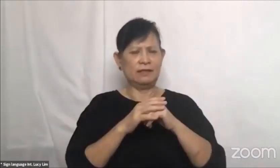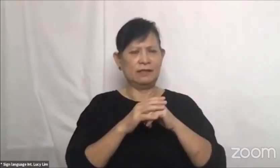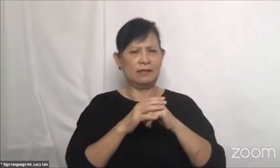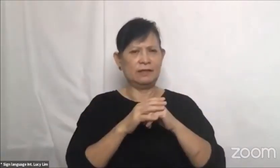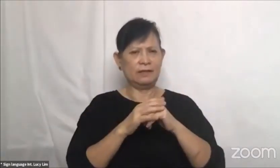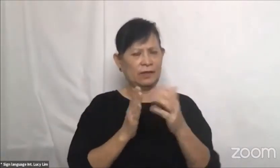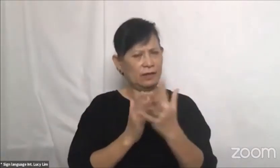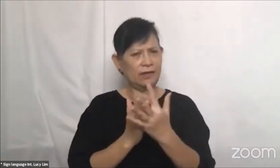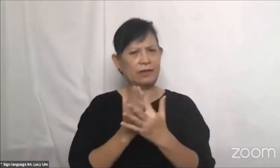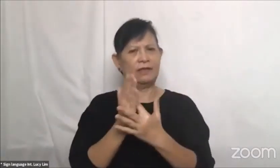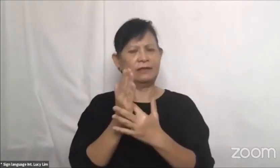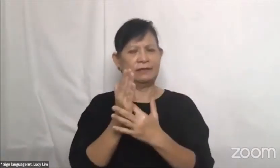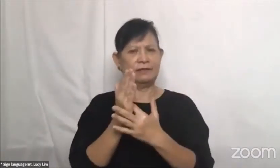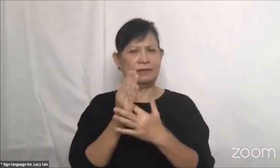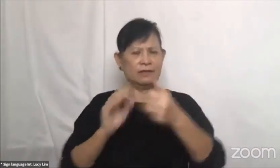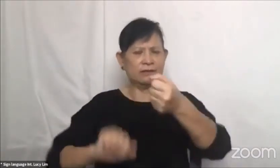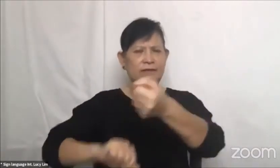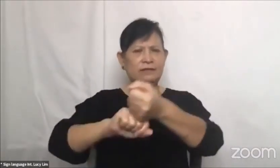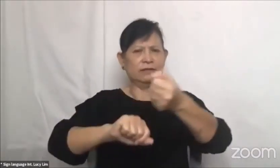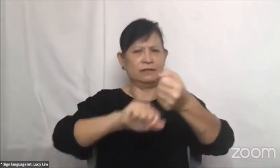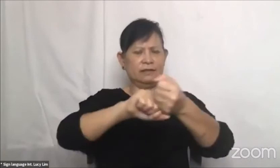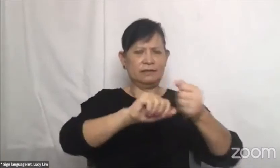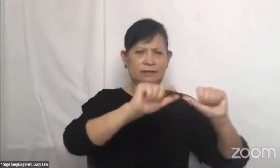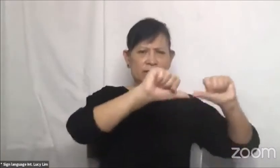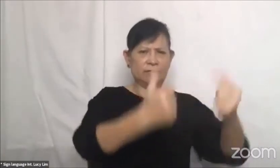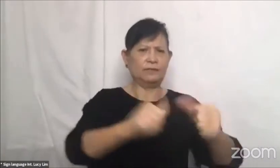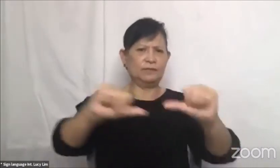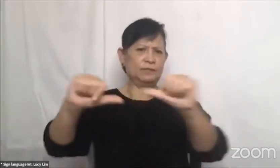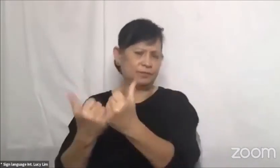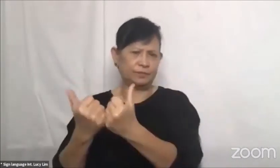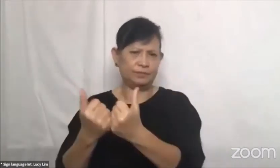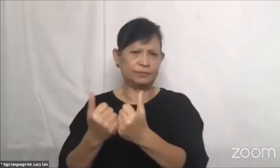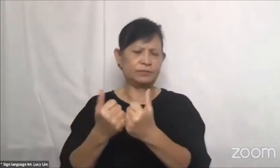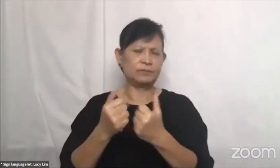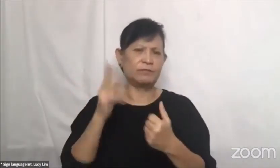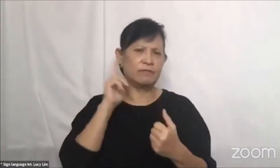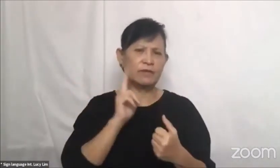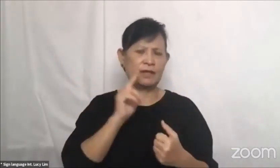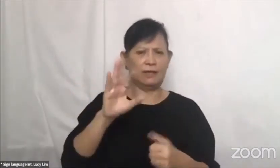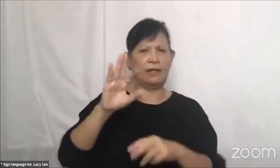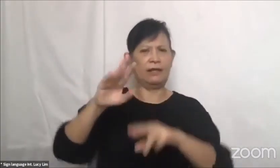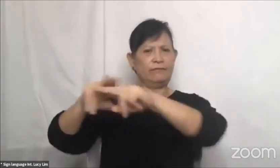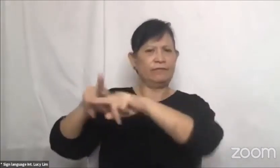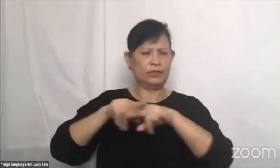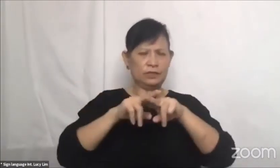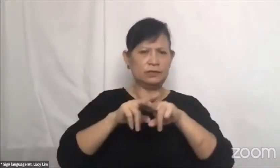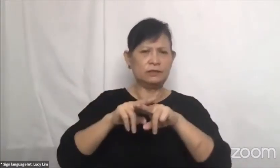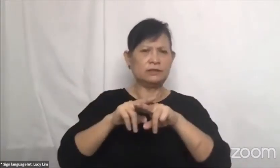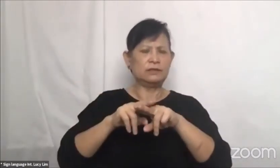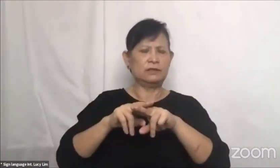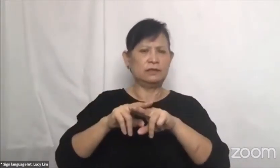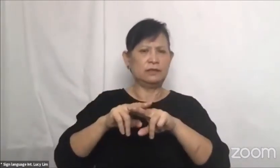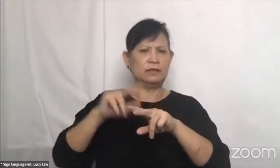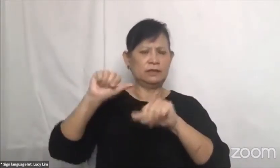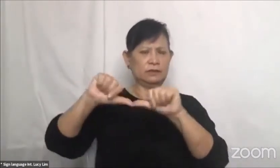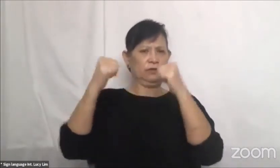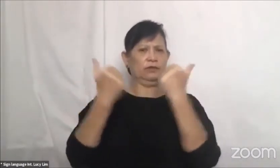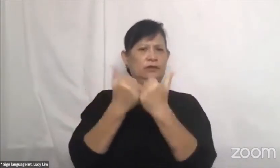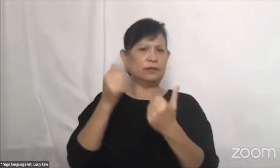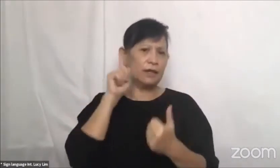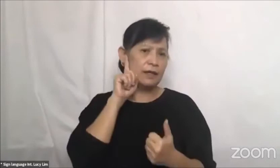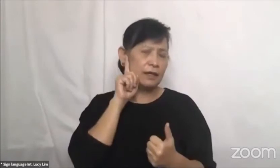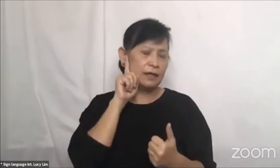through also the support of associations of the deaf, like in Fiji, the Fiji Association of the Deaf, helping us in the